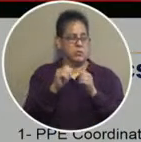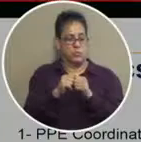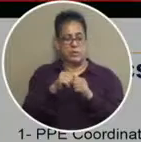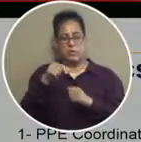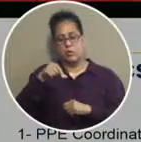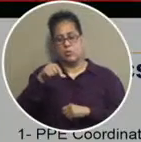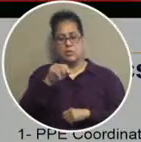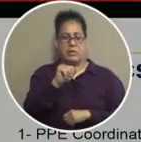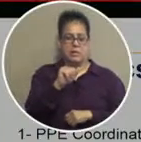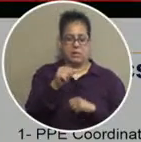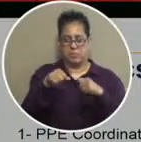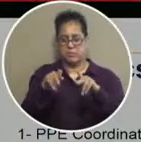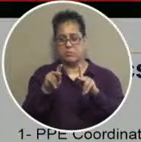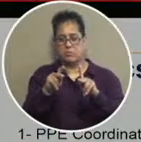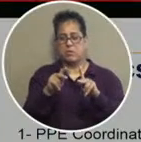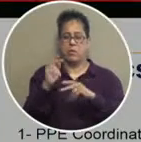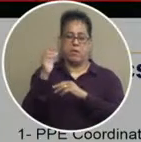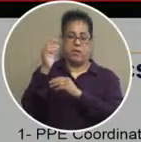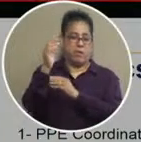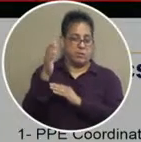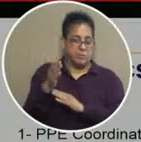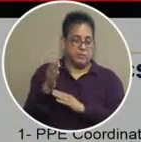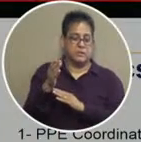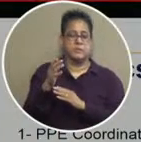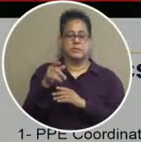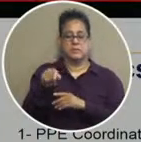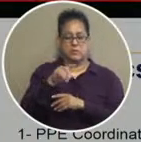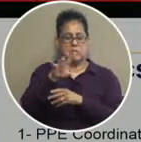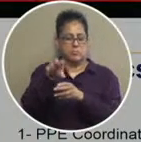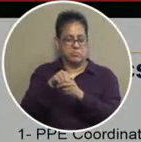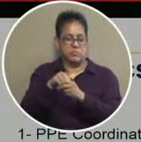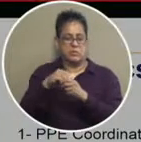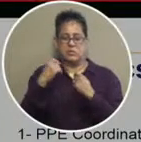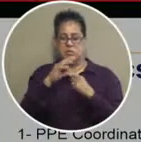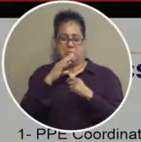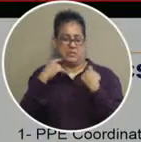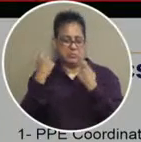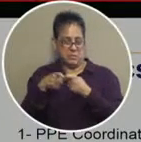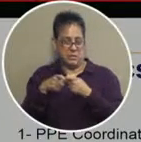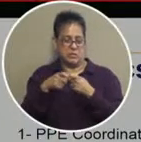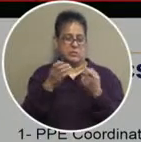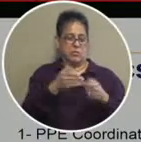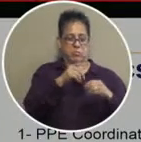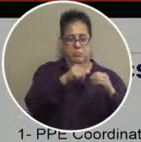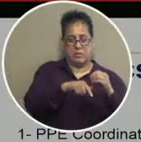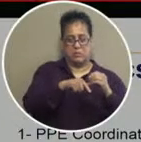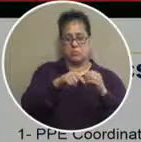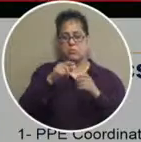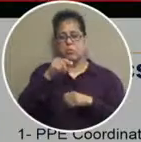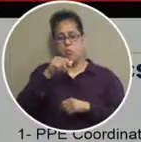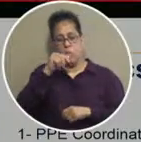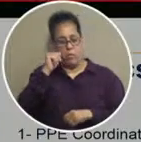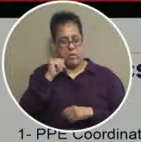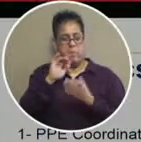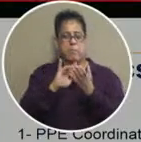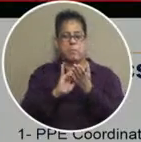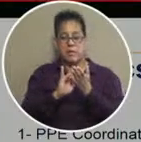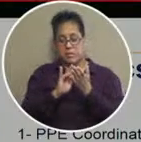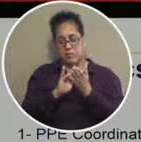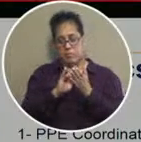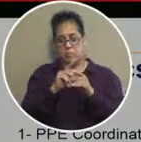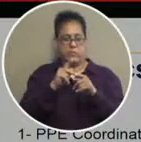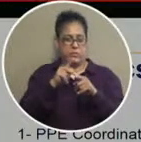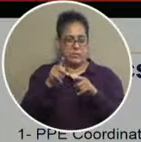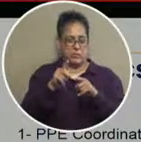Q&A opportunities. The speakers and participants are Spanish-speaking El Paso and Juarez medical professionals who want to